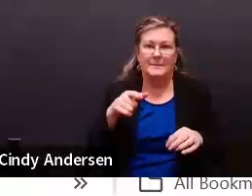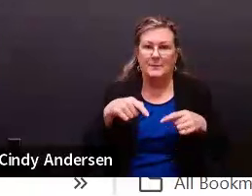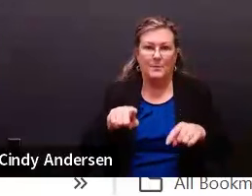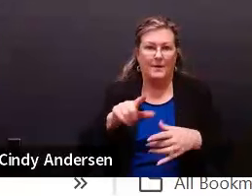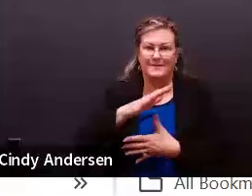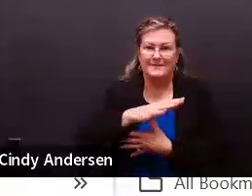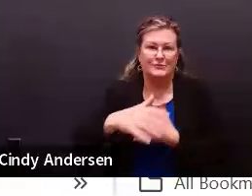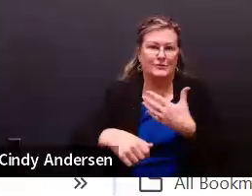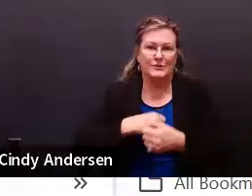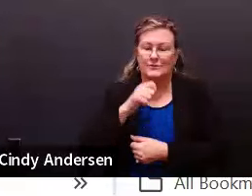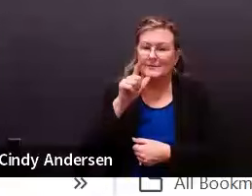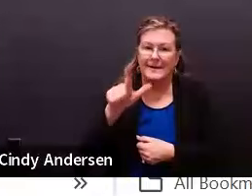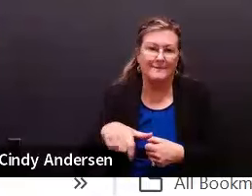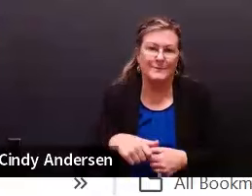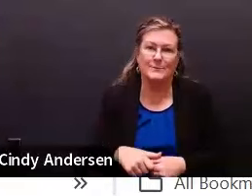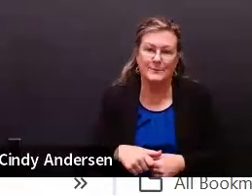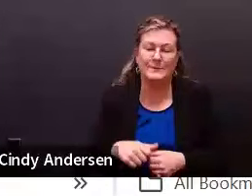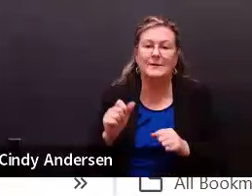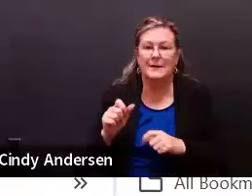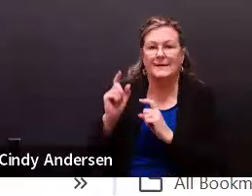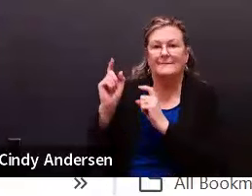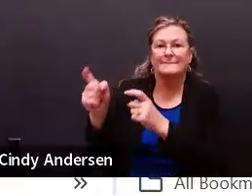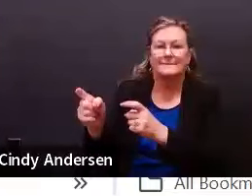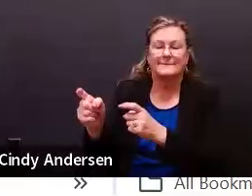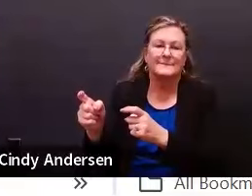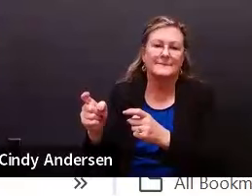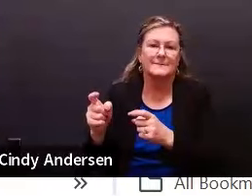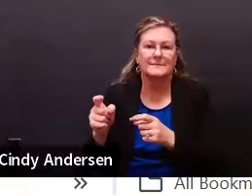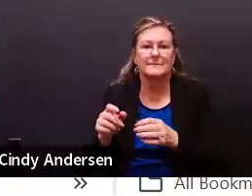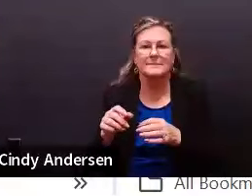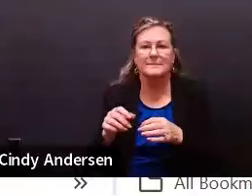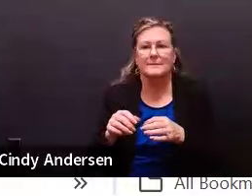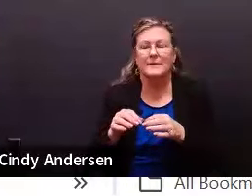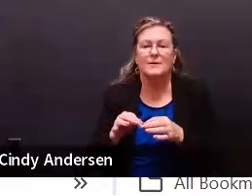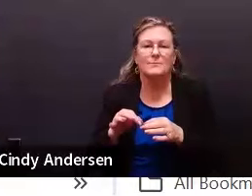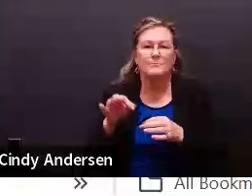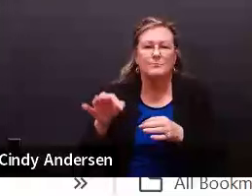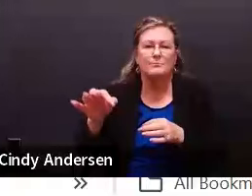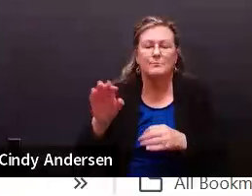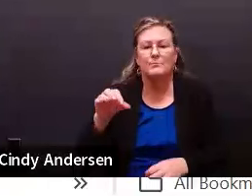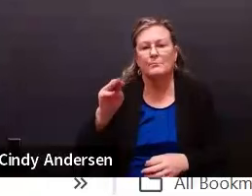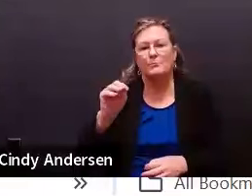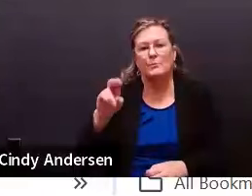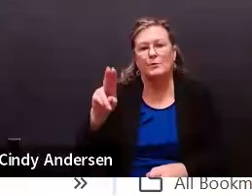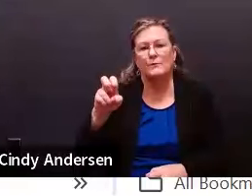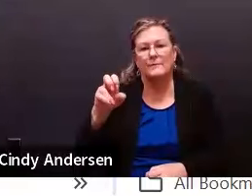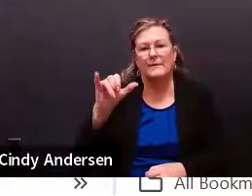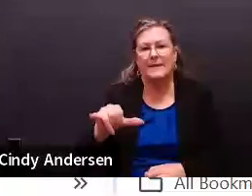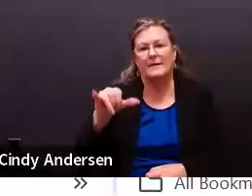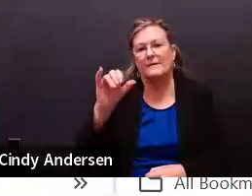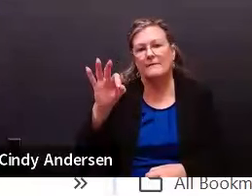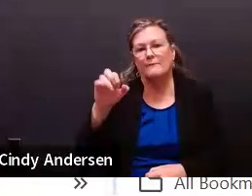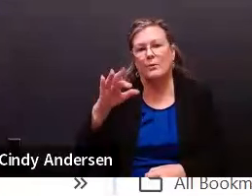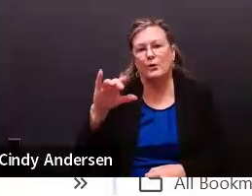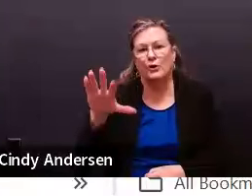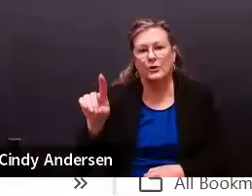like senior year, 12th grade year. You can do what we call move that cohort. And once a student has completed all of